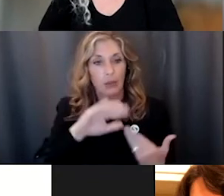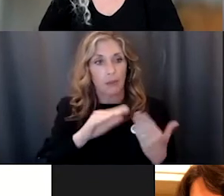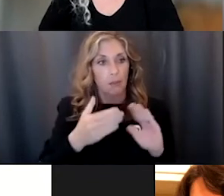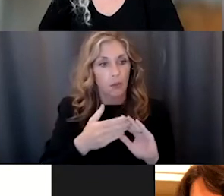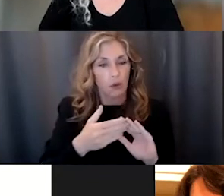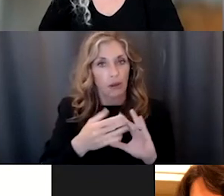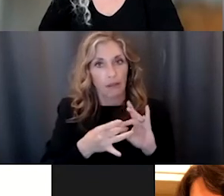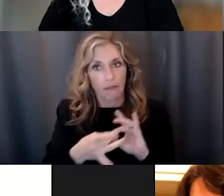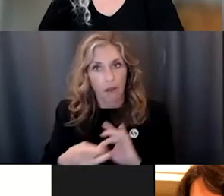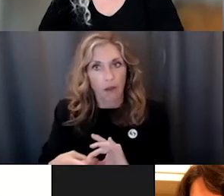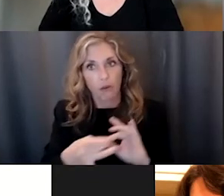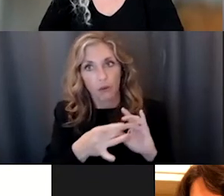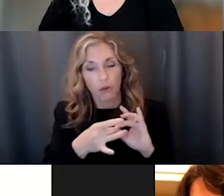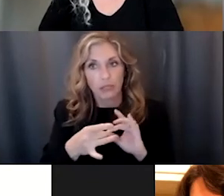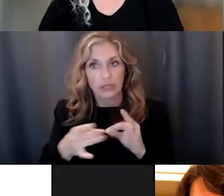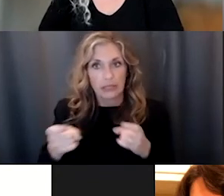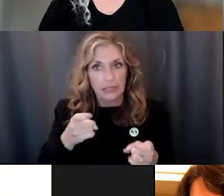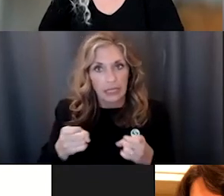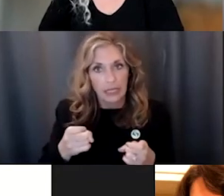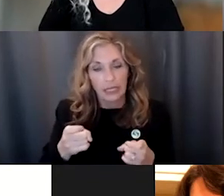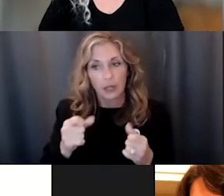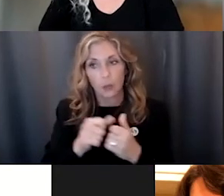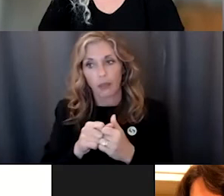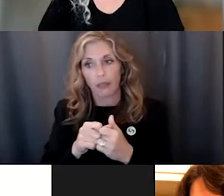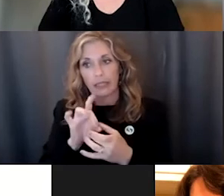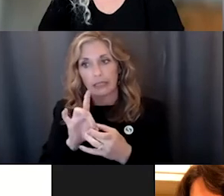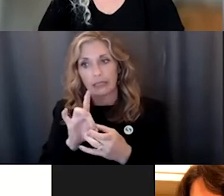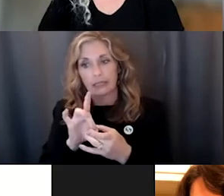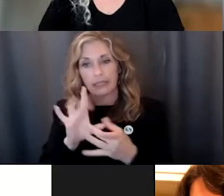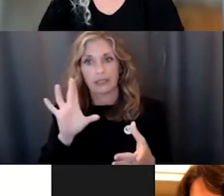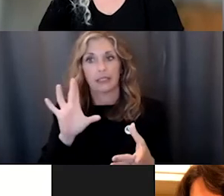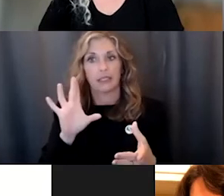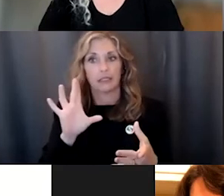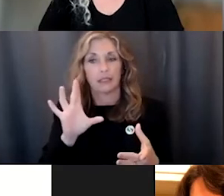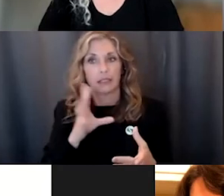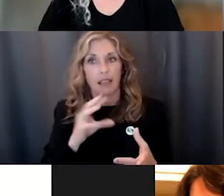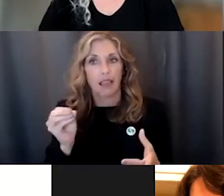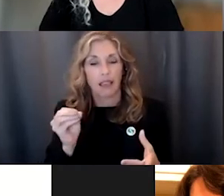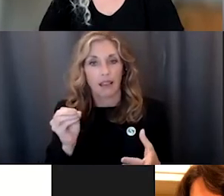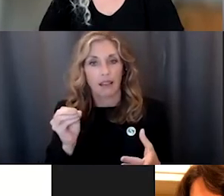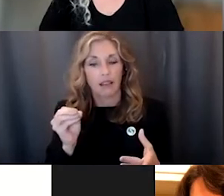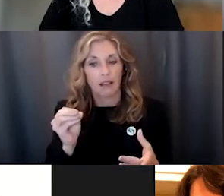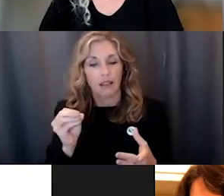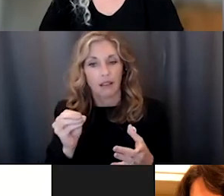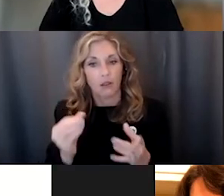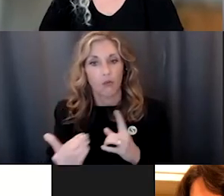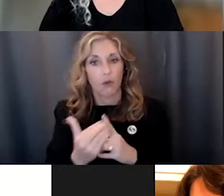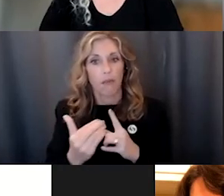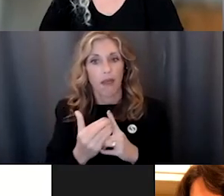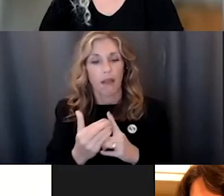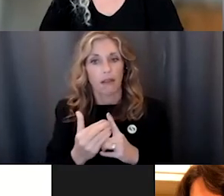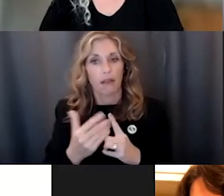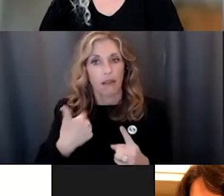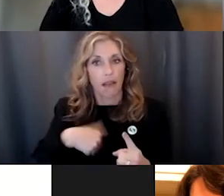as a way of dealing with dissonance and reminding us, you know, the